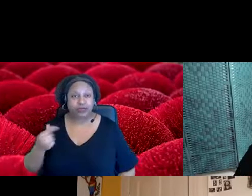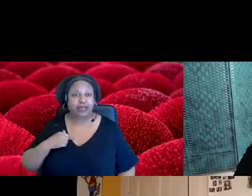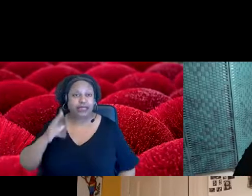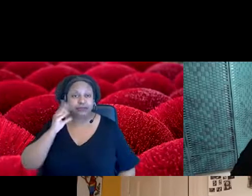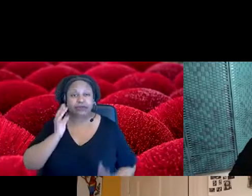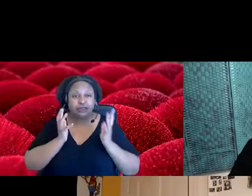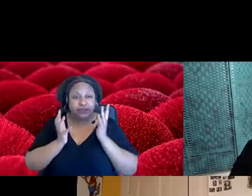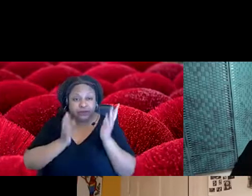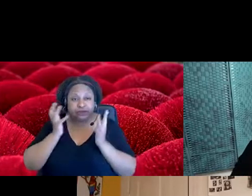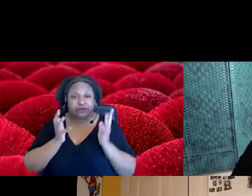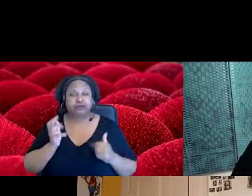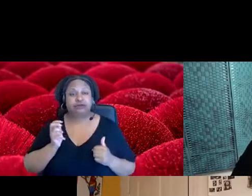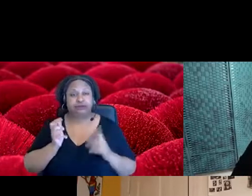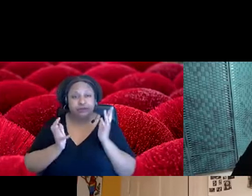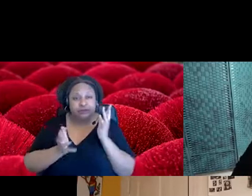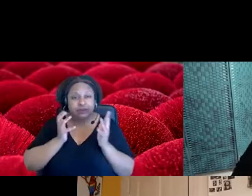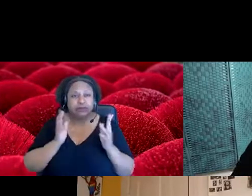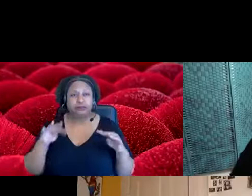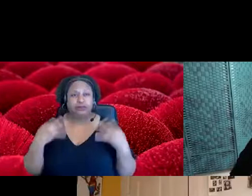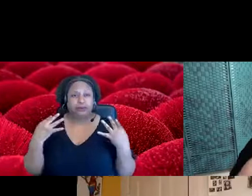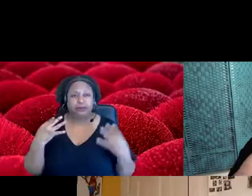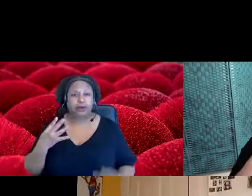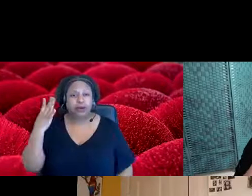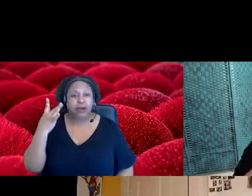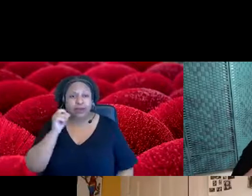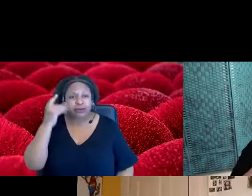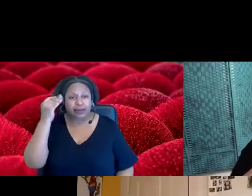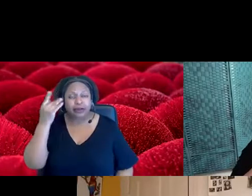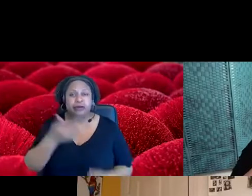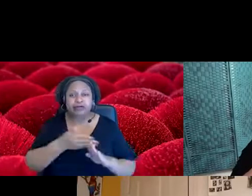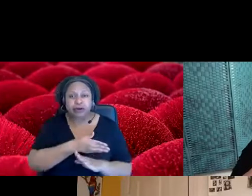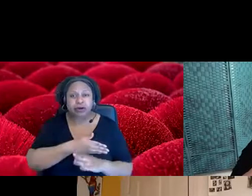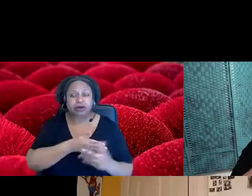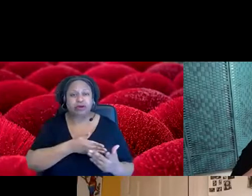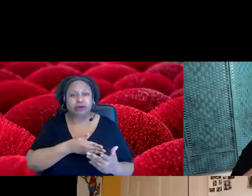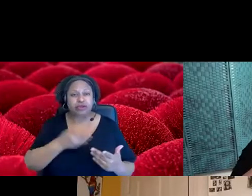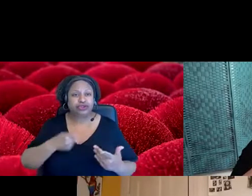I experienced embarrassment. Why the hell didn't we look at this earlier?